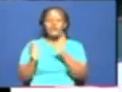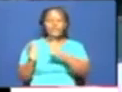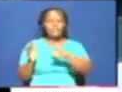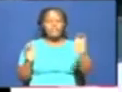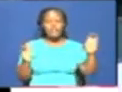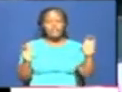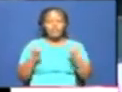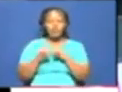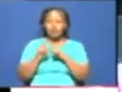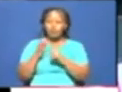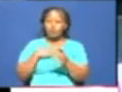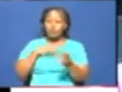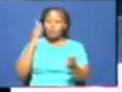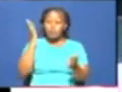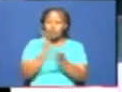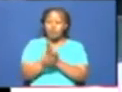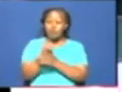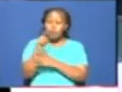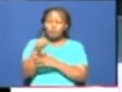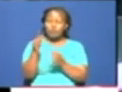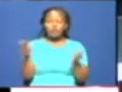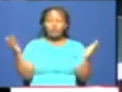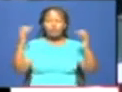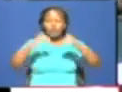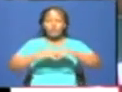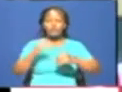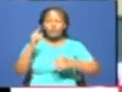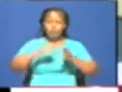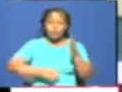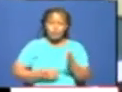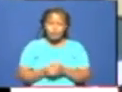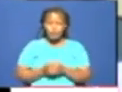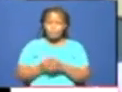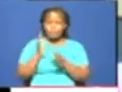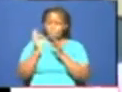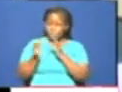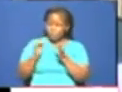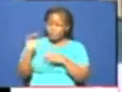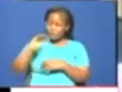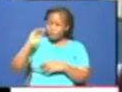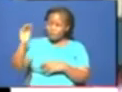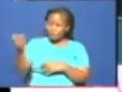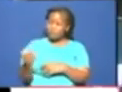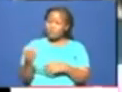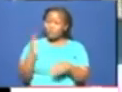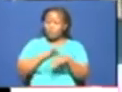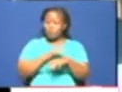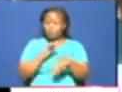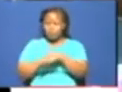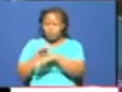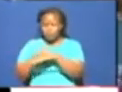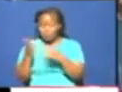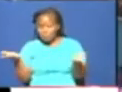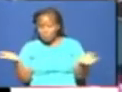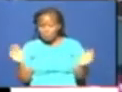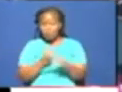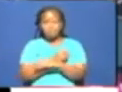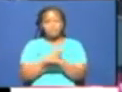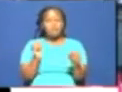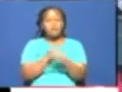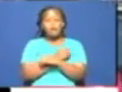to this congregation that if the mountain was smooth, it would be impossible to climb